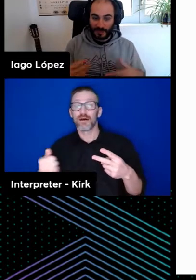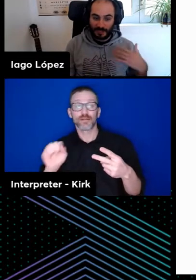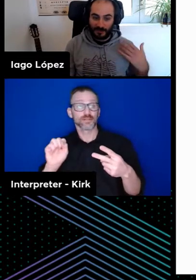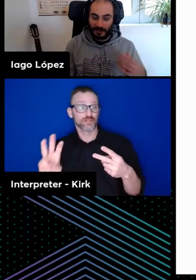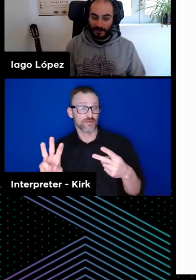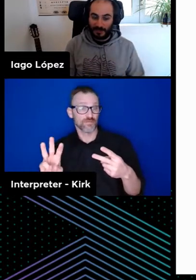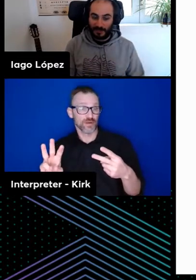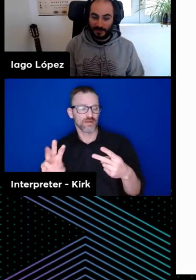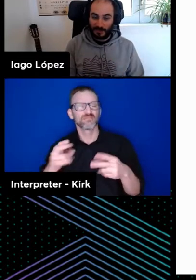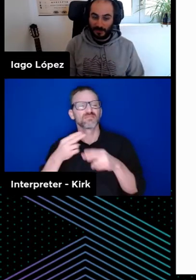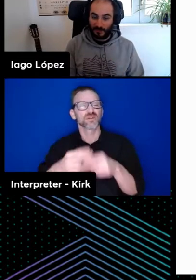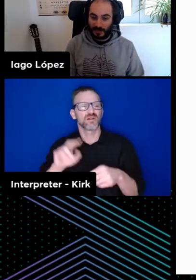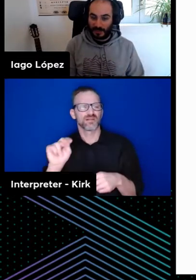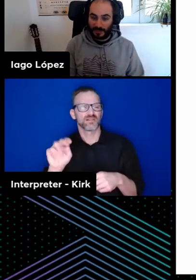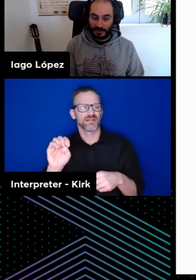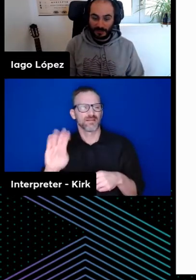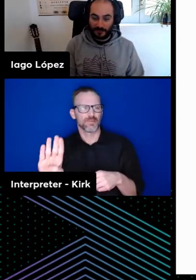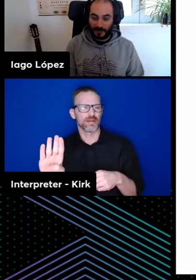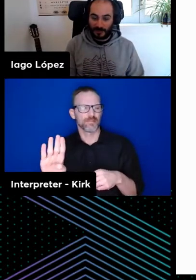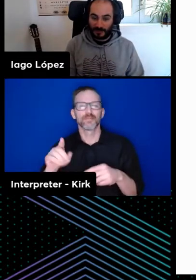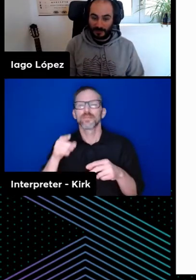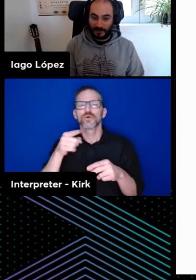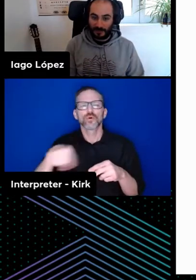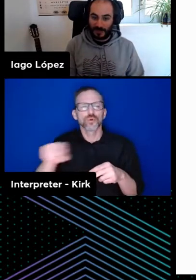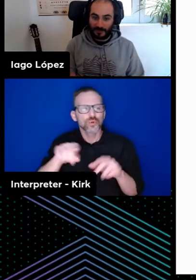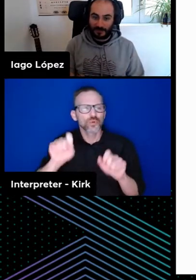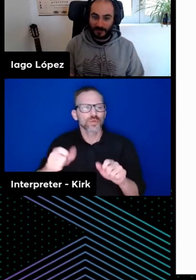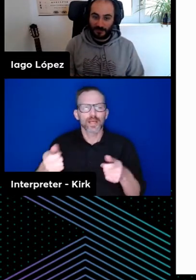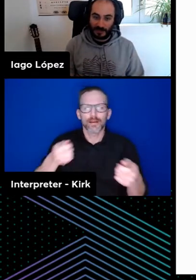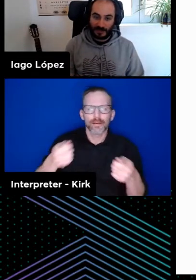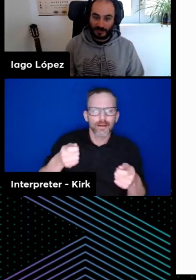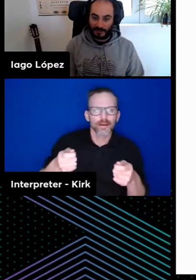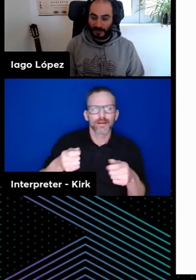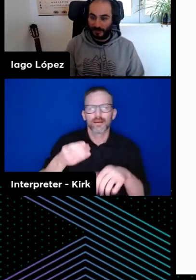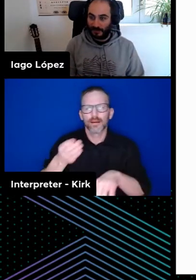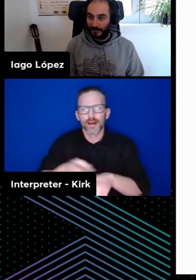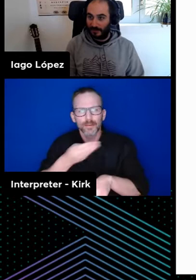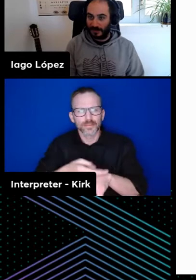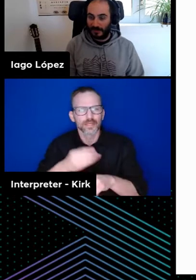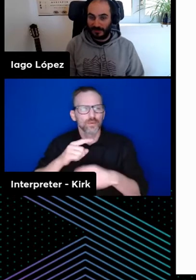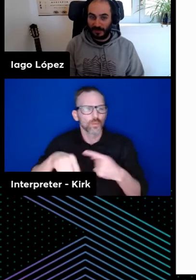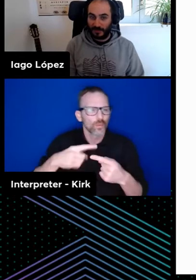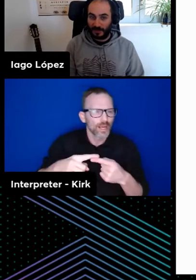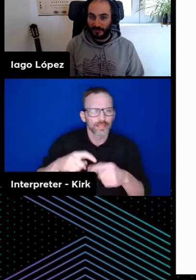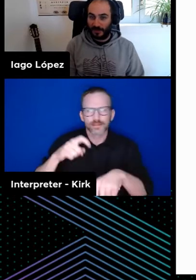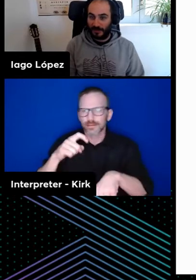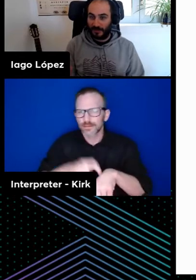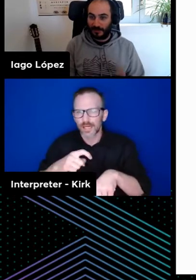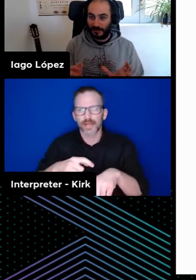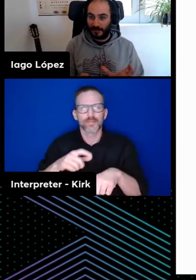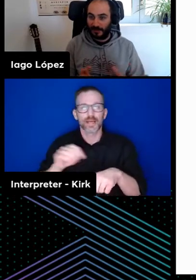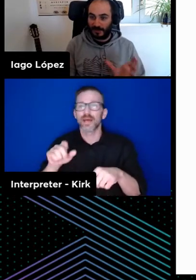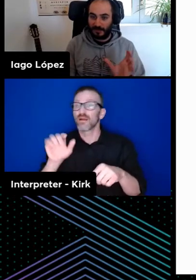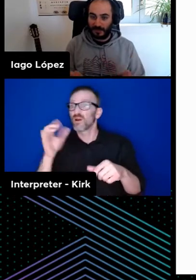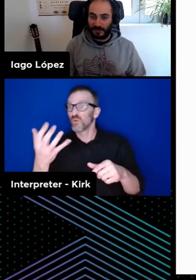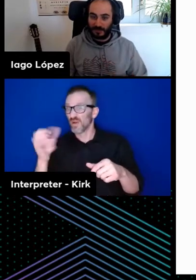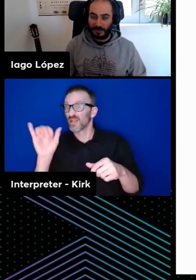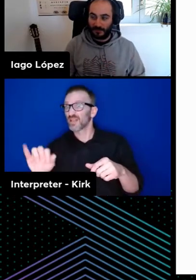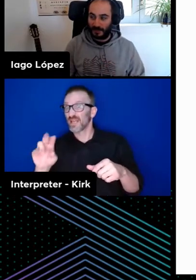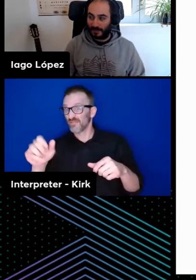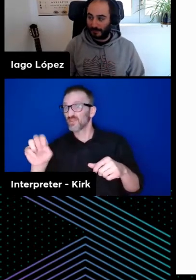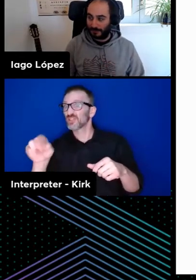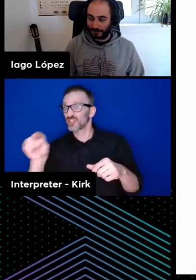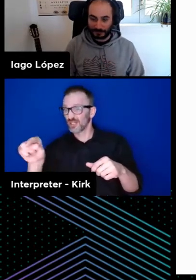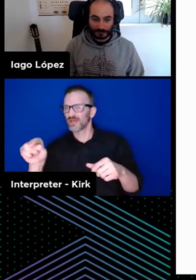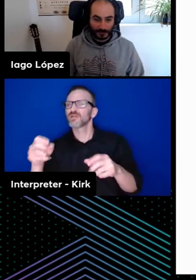to handle your updates in your own way and define, times to update and the versions that you want to update certain machines in